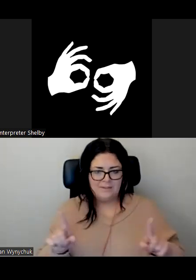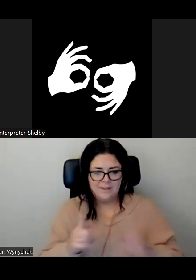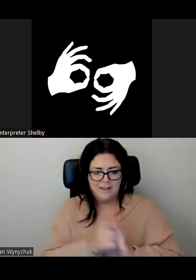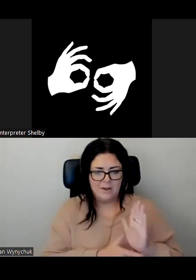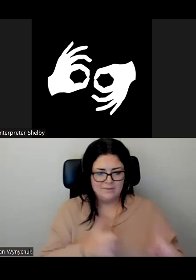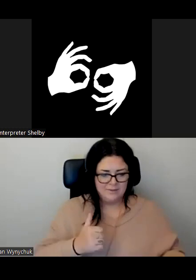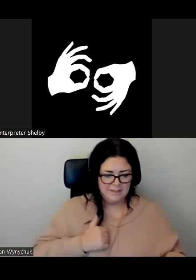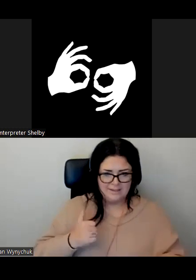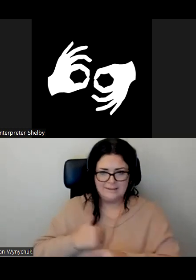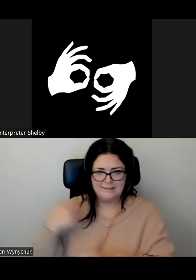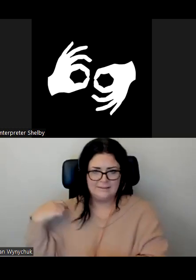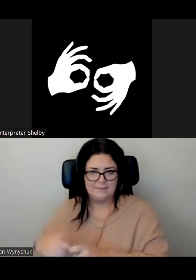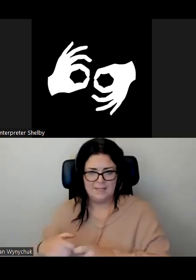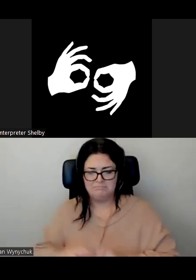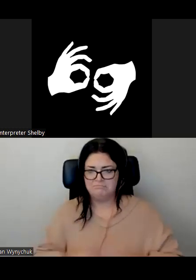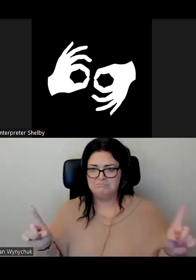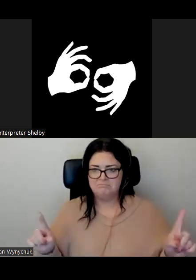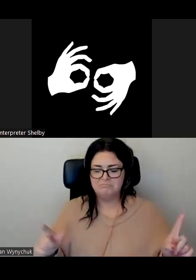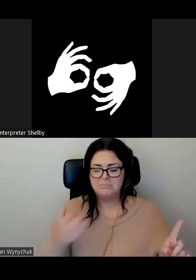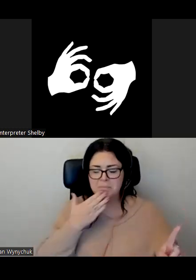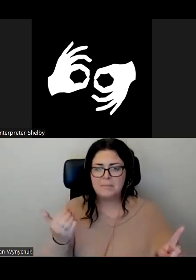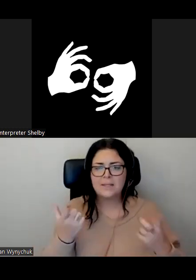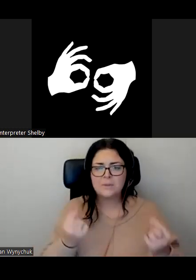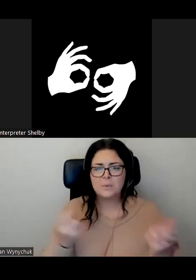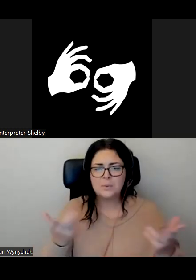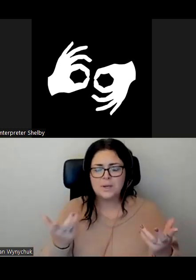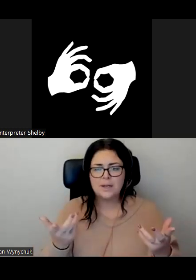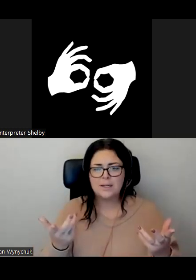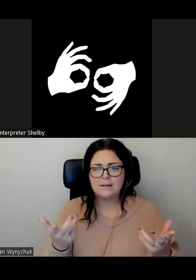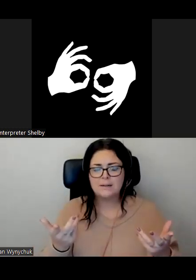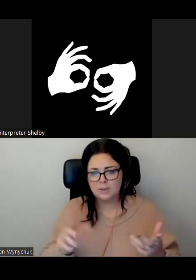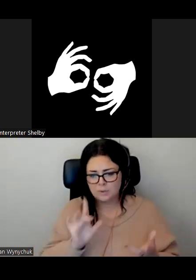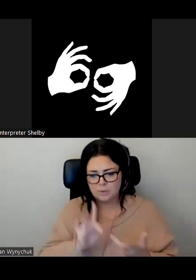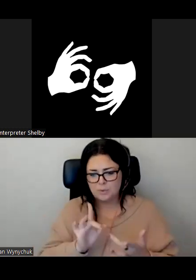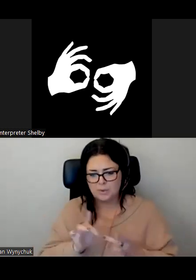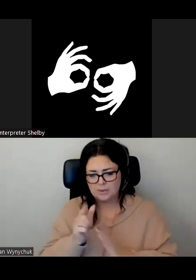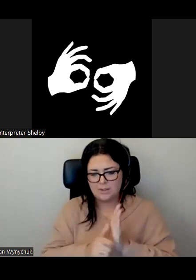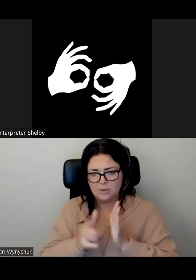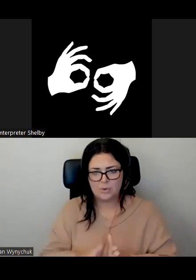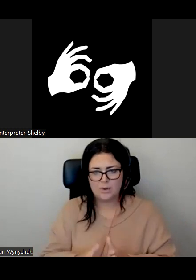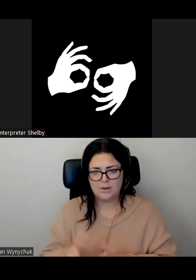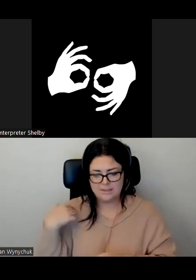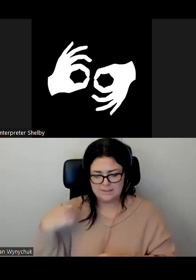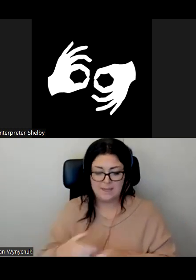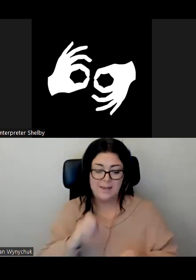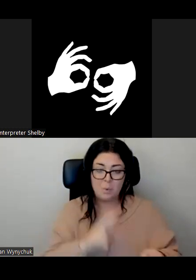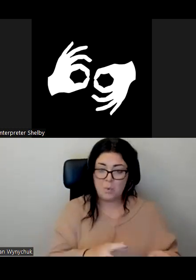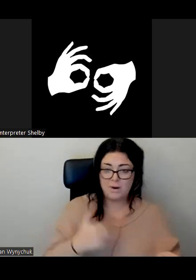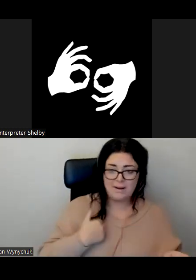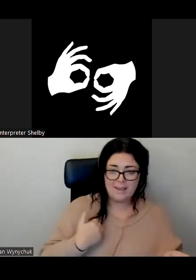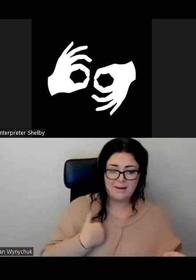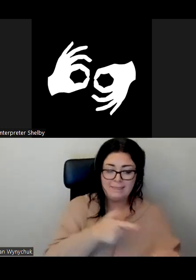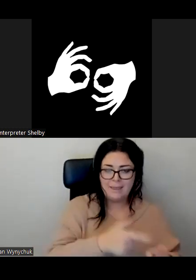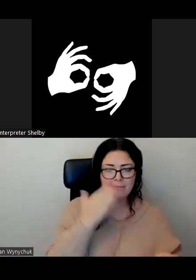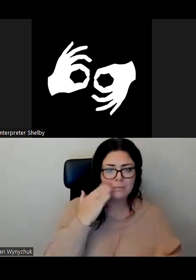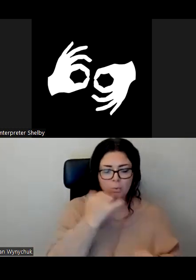laws in Canada. I would suggest that you do speak to a lawyer in either Spain or Canada who's familiar with the